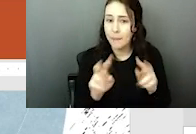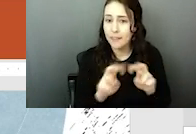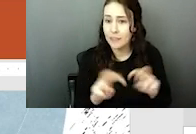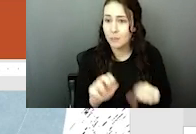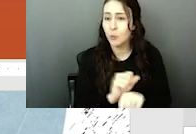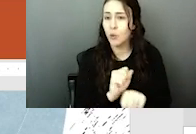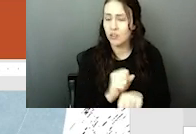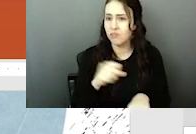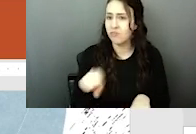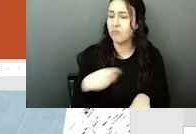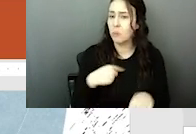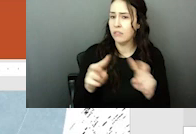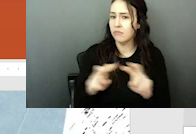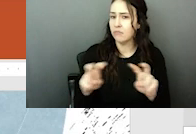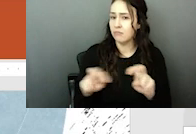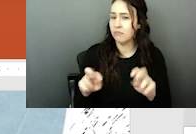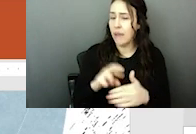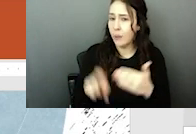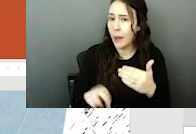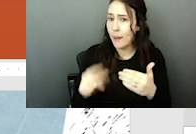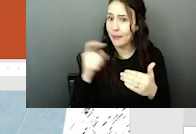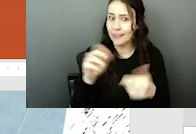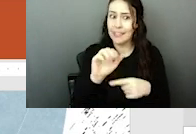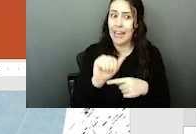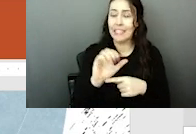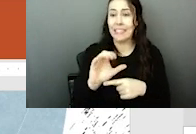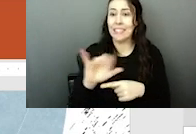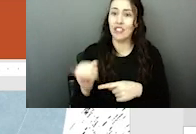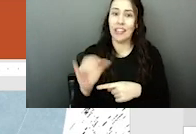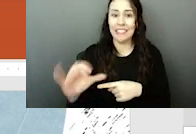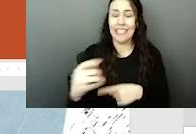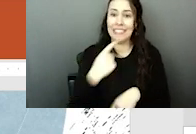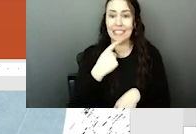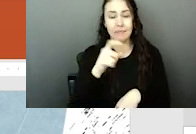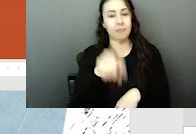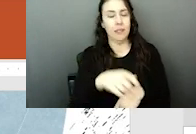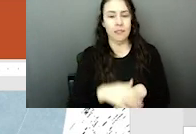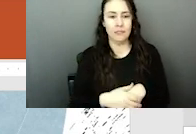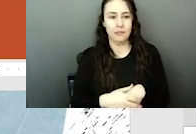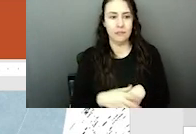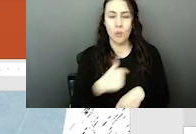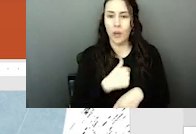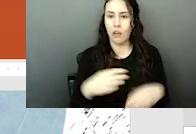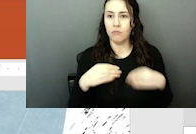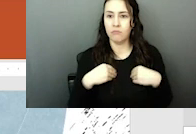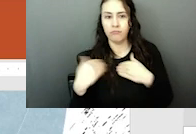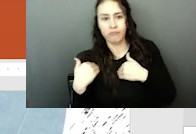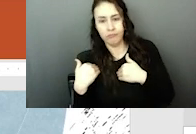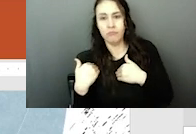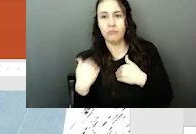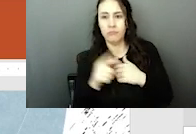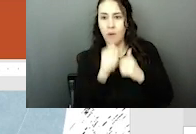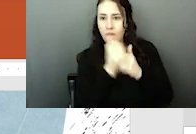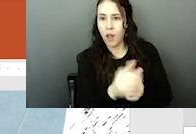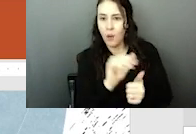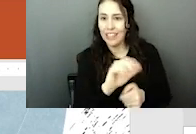outcomes because ACCJC says we have to. It's in the standards. We're accountable to ACCJC. That